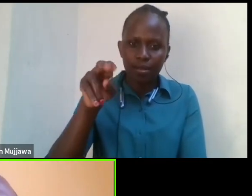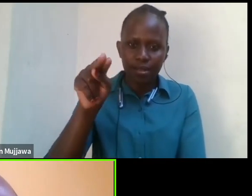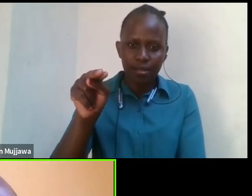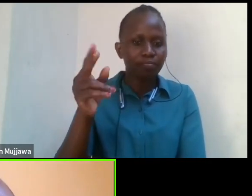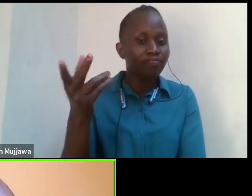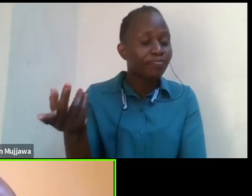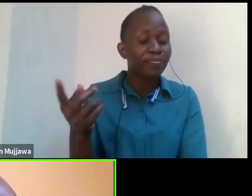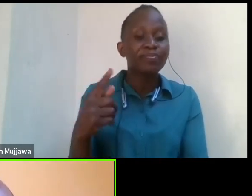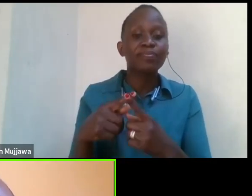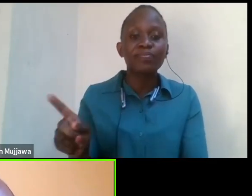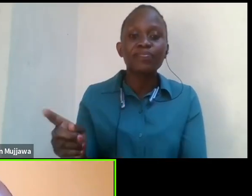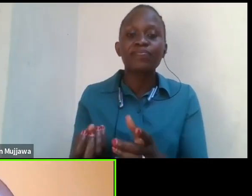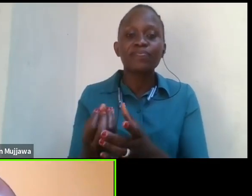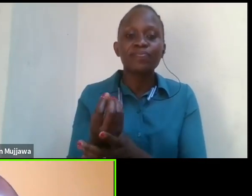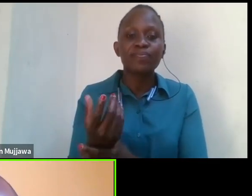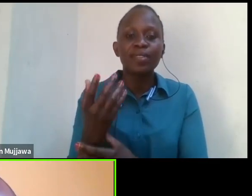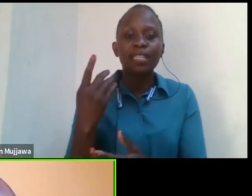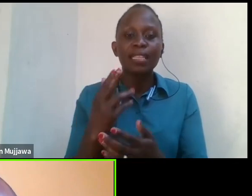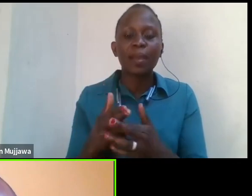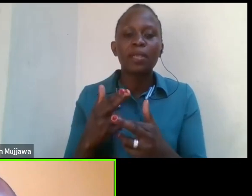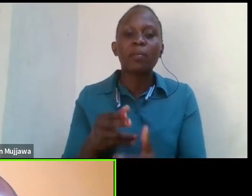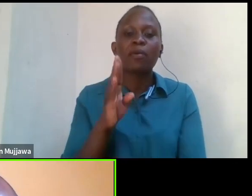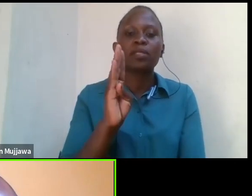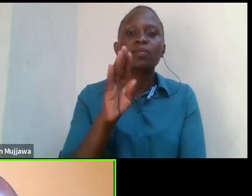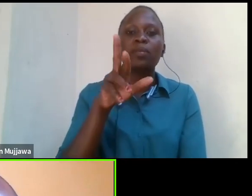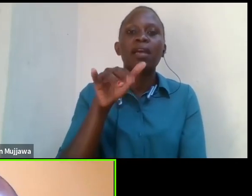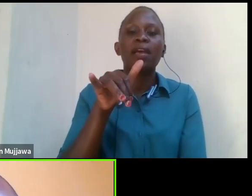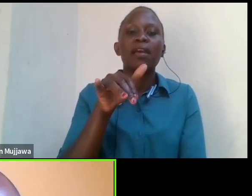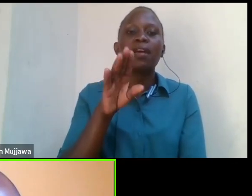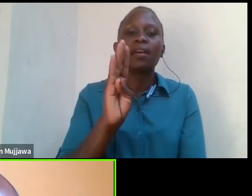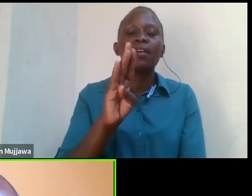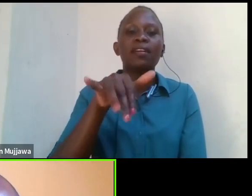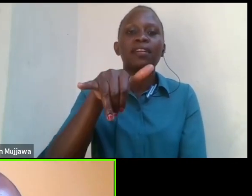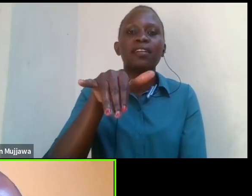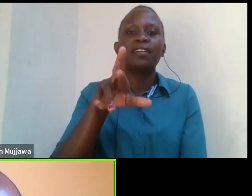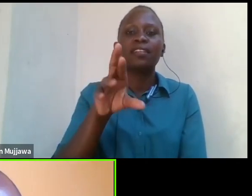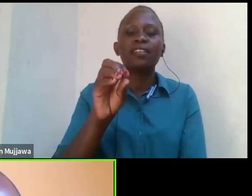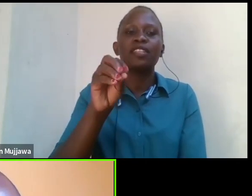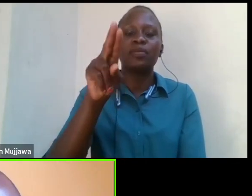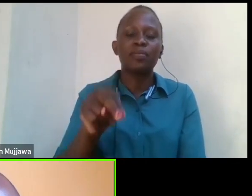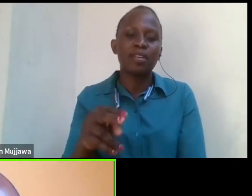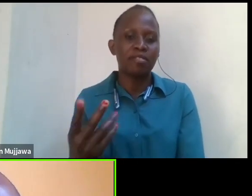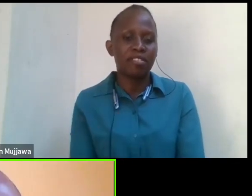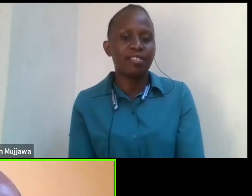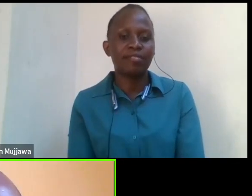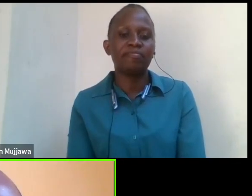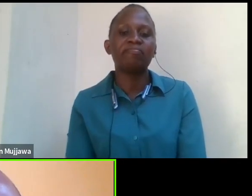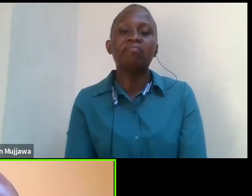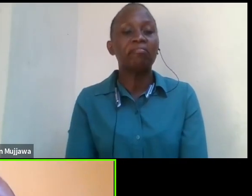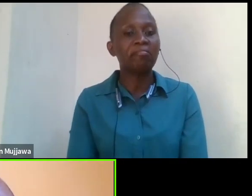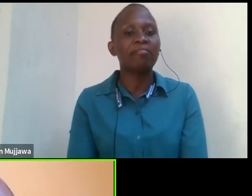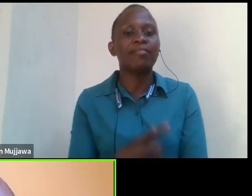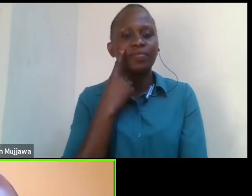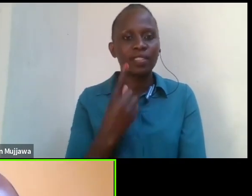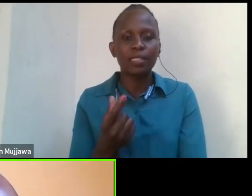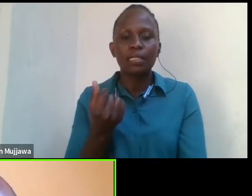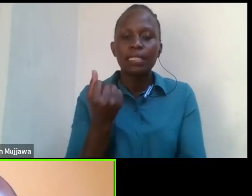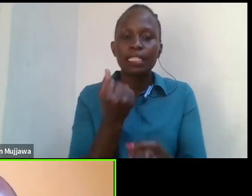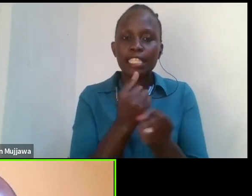actually the inventor was called Byron. So don't think that maybe it just came from the blues. Look at the safety